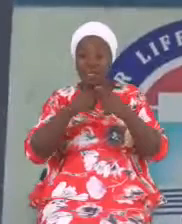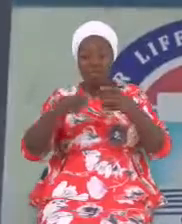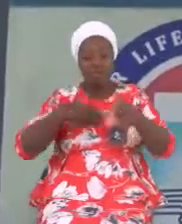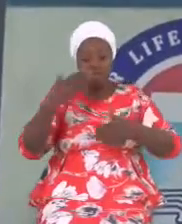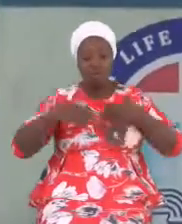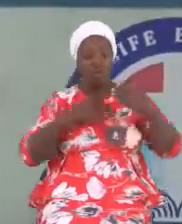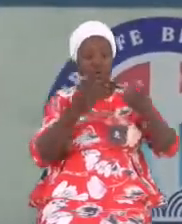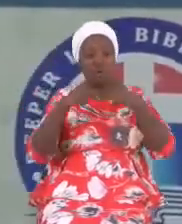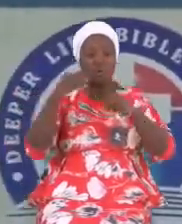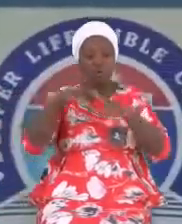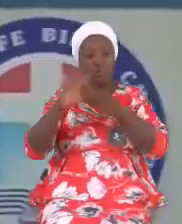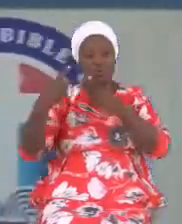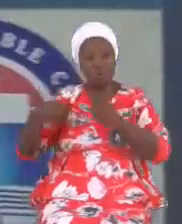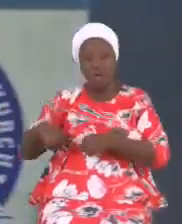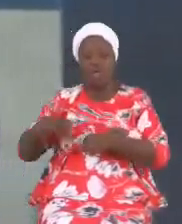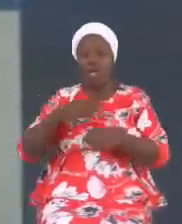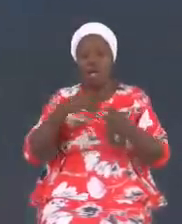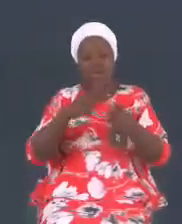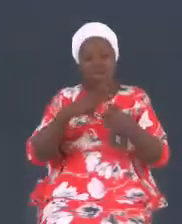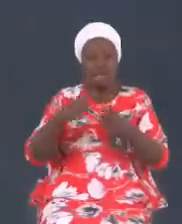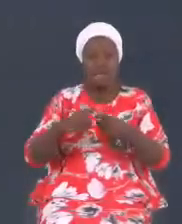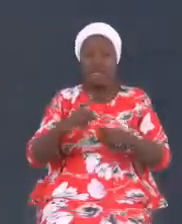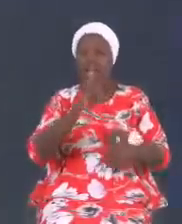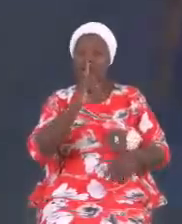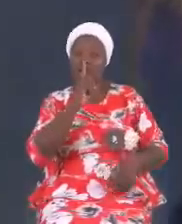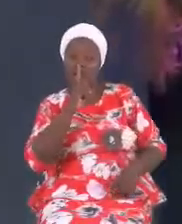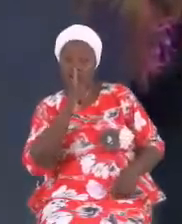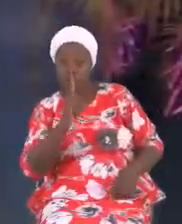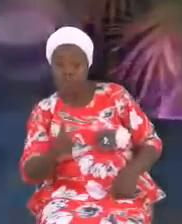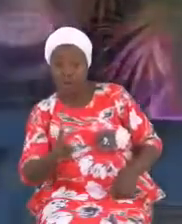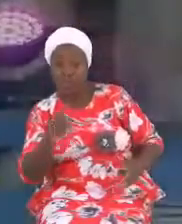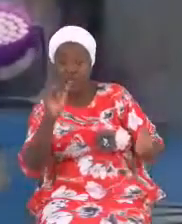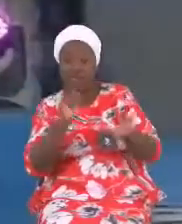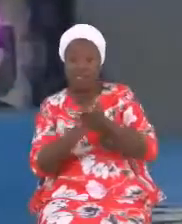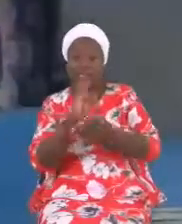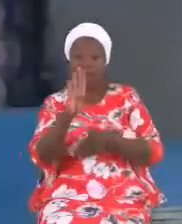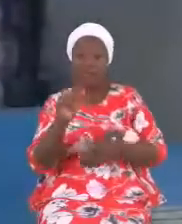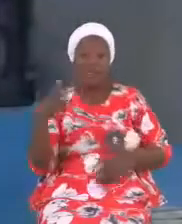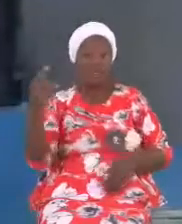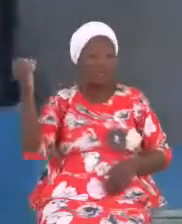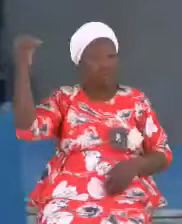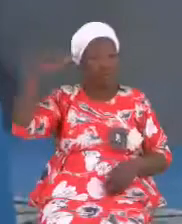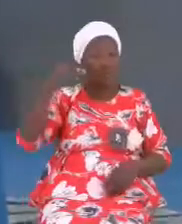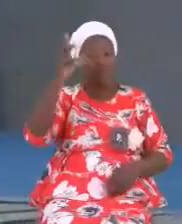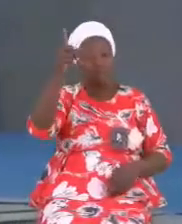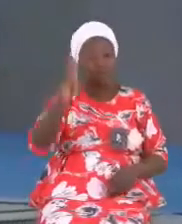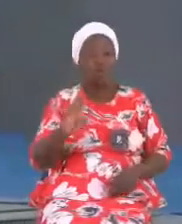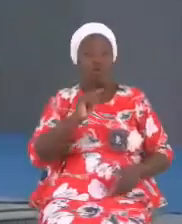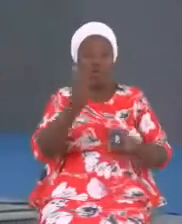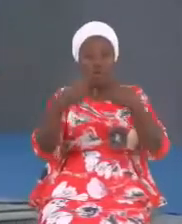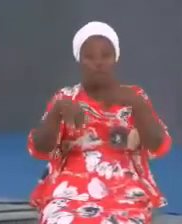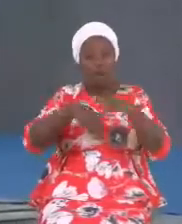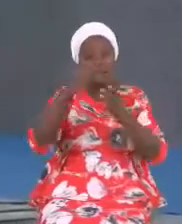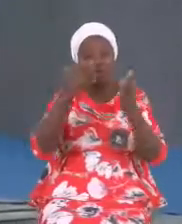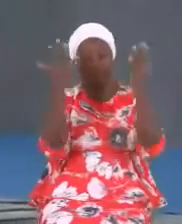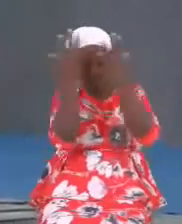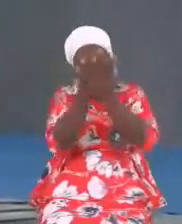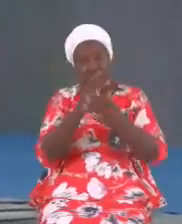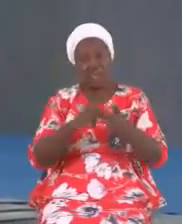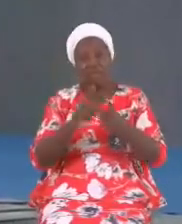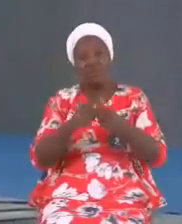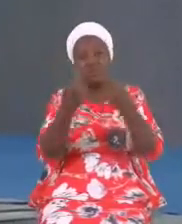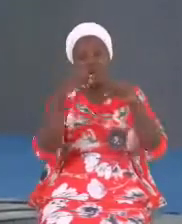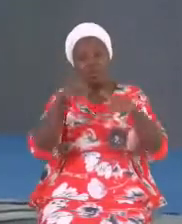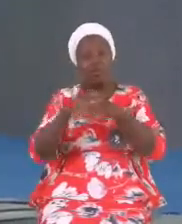And then assurance that by the grace of God, you came out of darkness and you have come into the light.